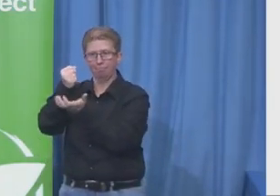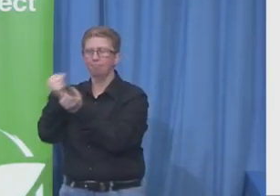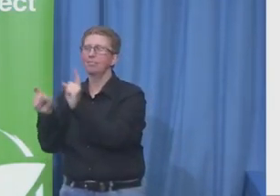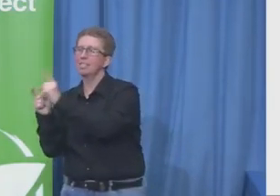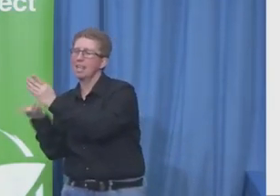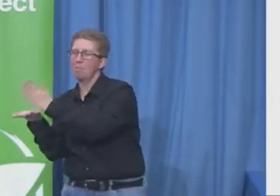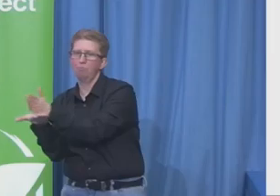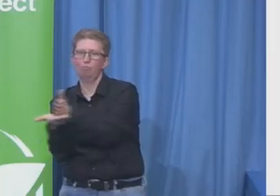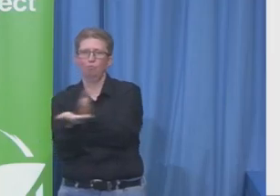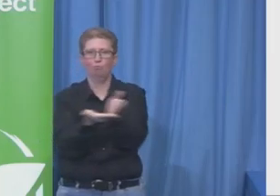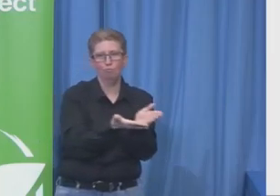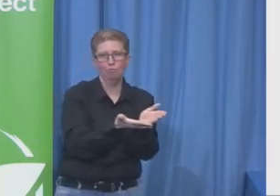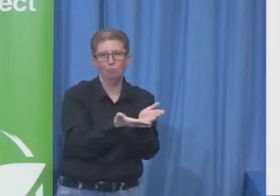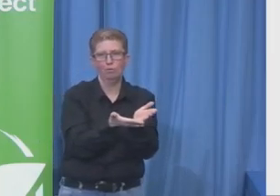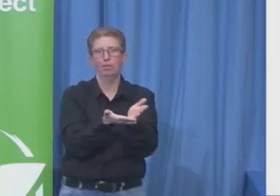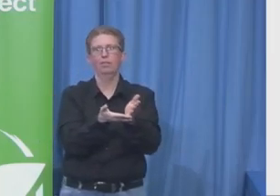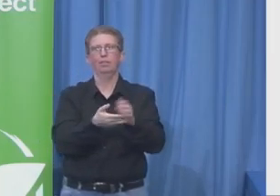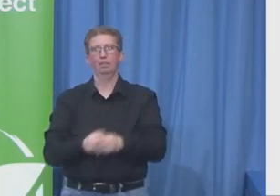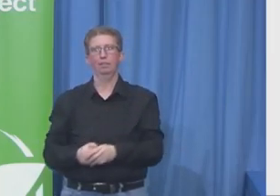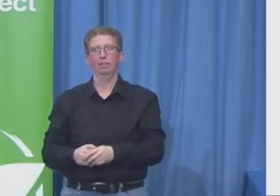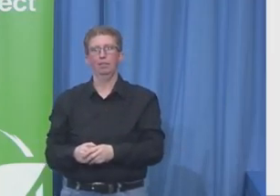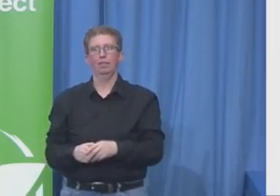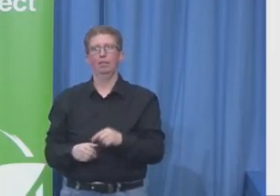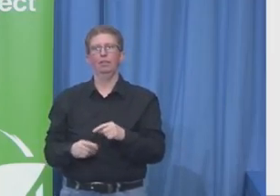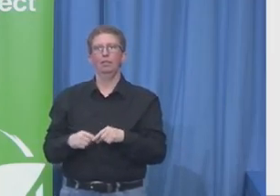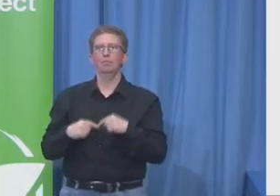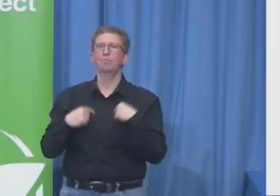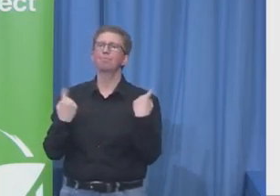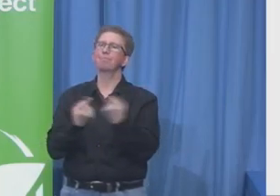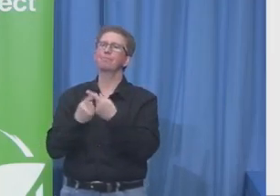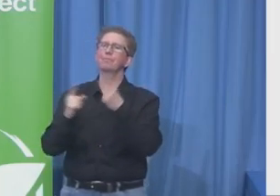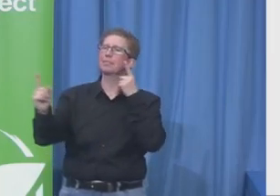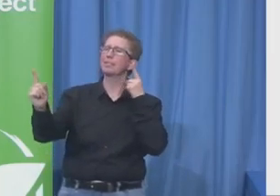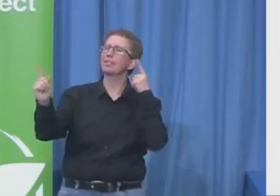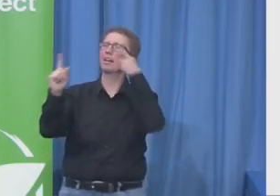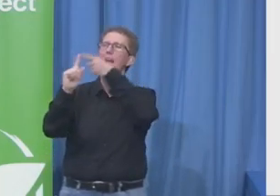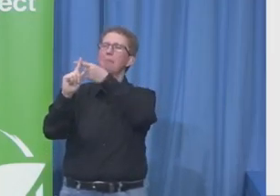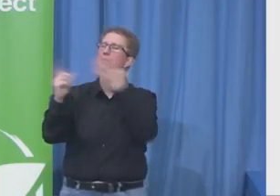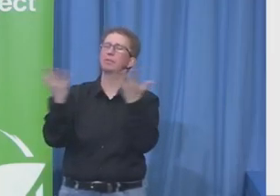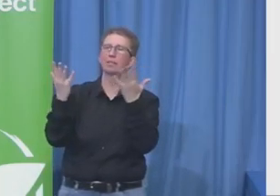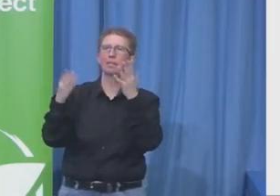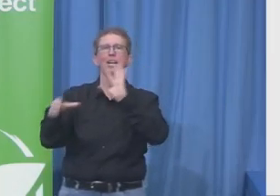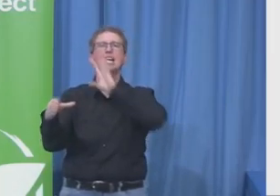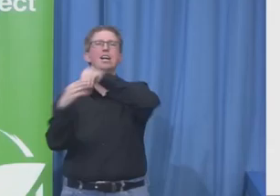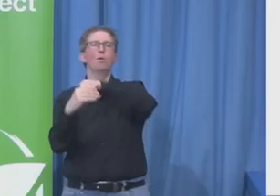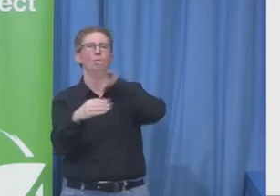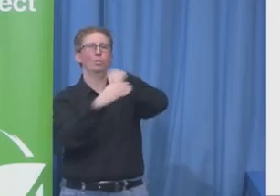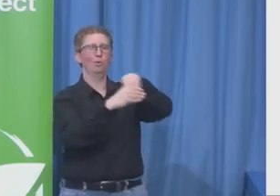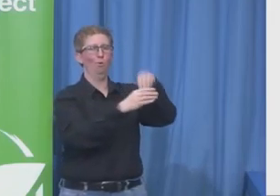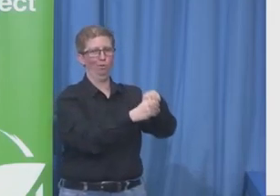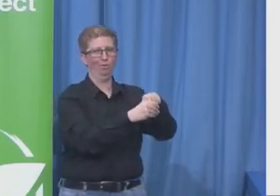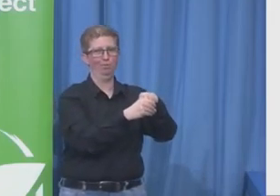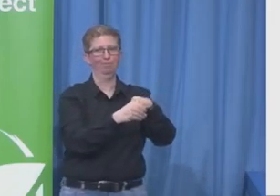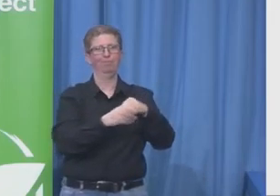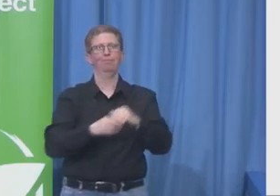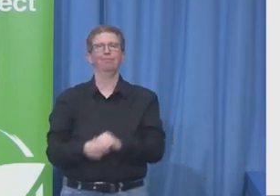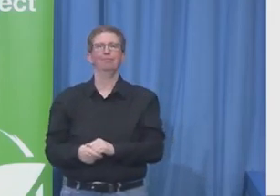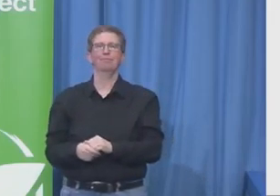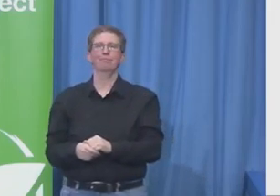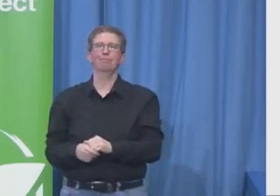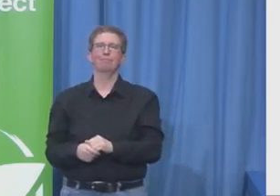whole part of the bank that focuses on social inclusion, and that's where I sit. I sit within the part of the bank that looks at